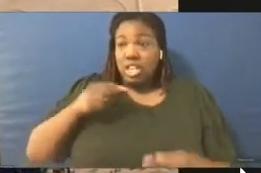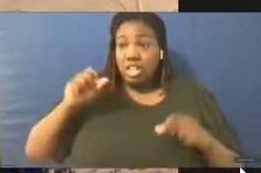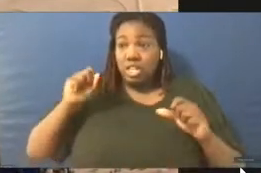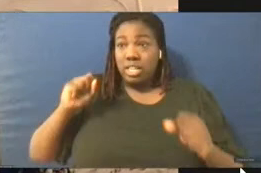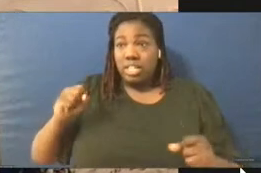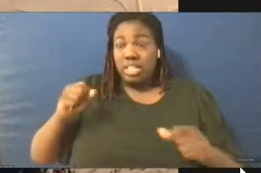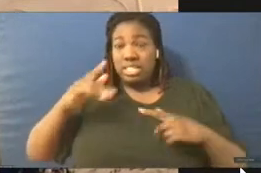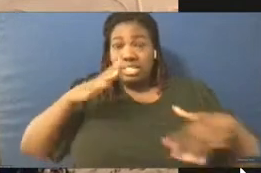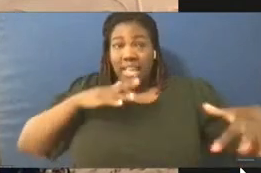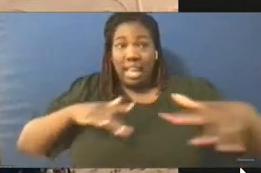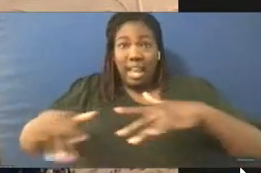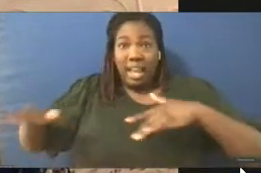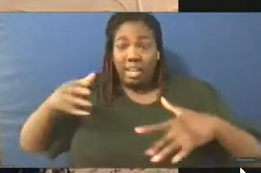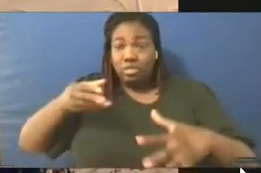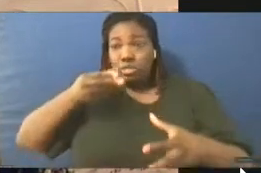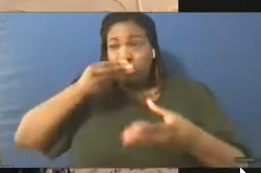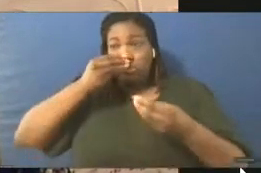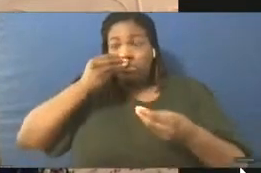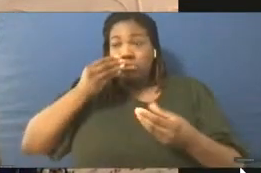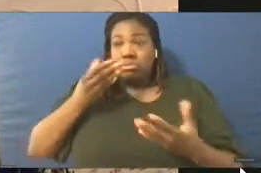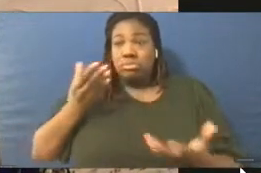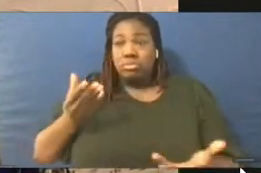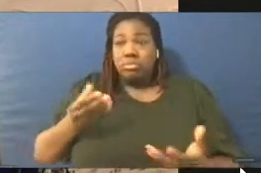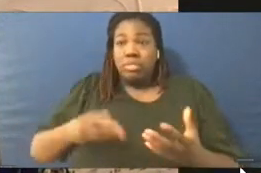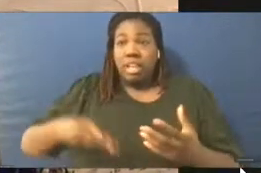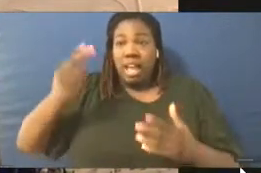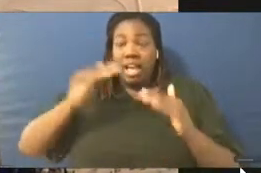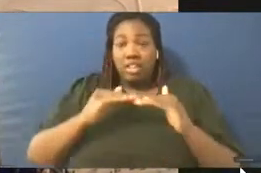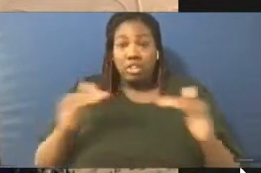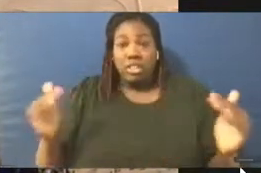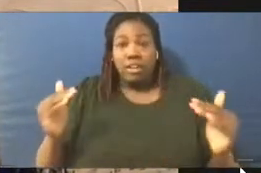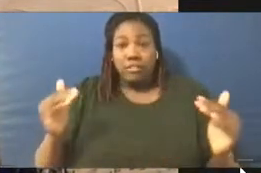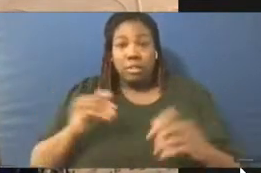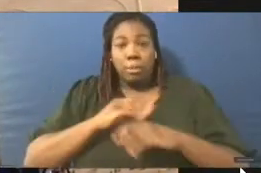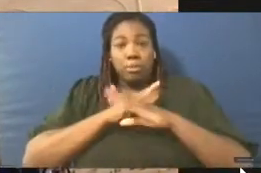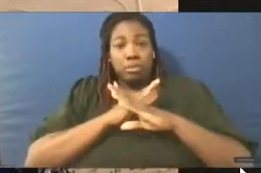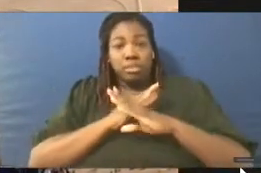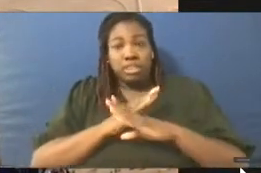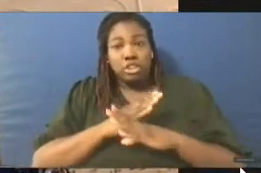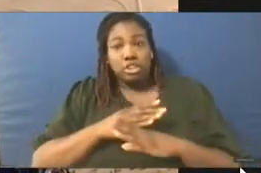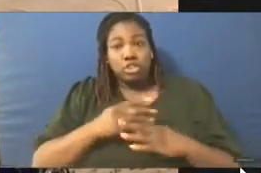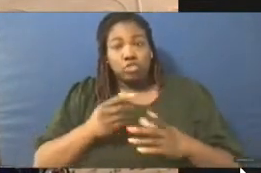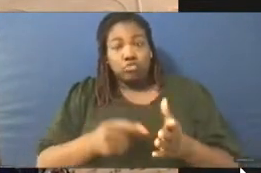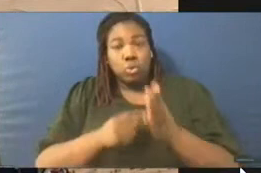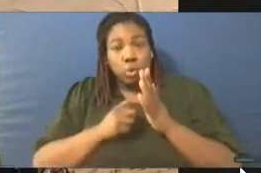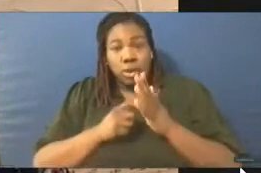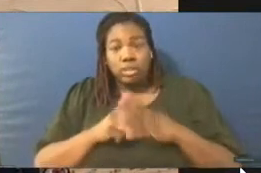this would ultimately mean that higher levels of protection would be required.